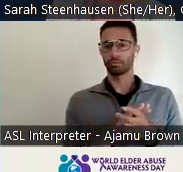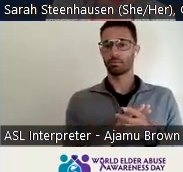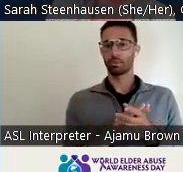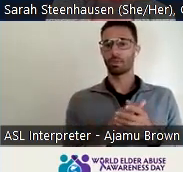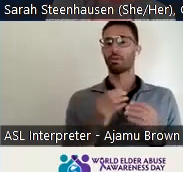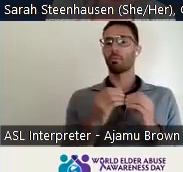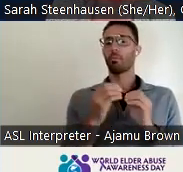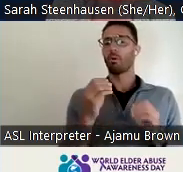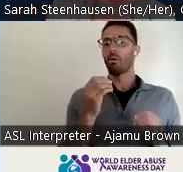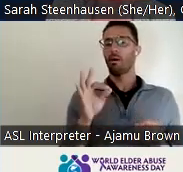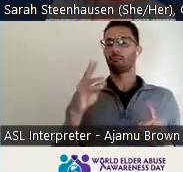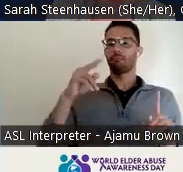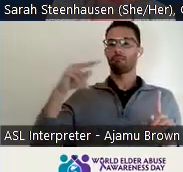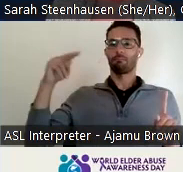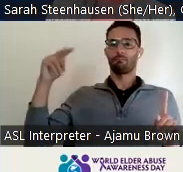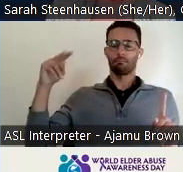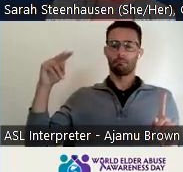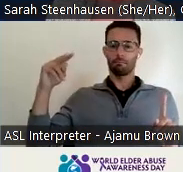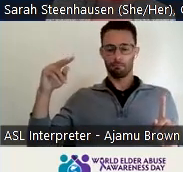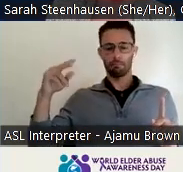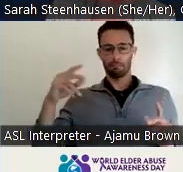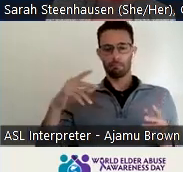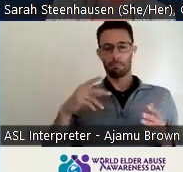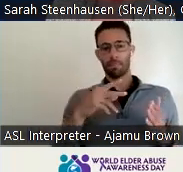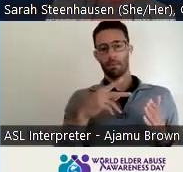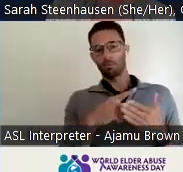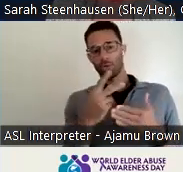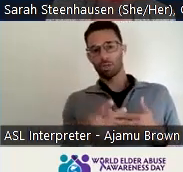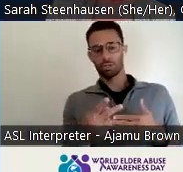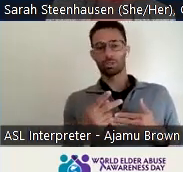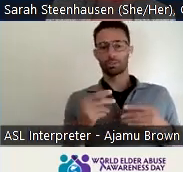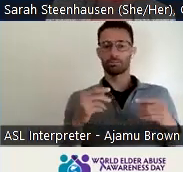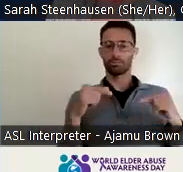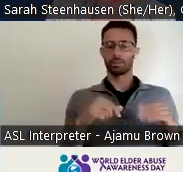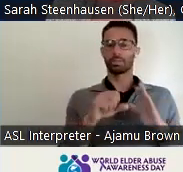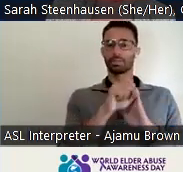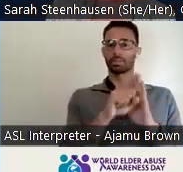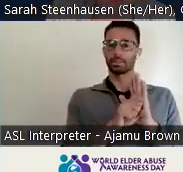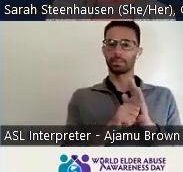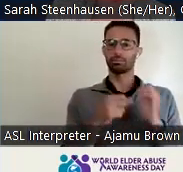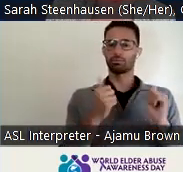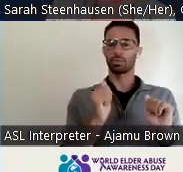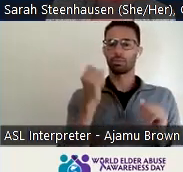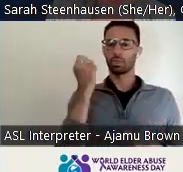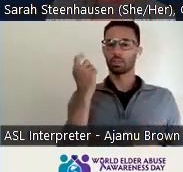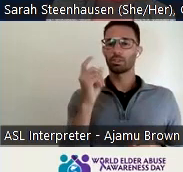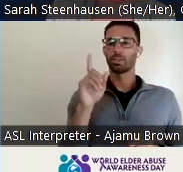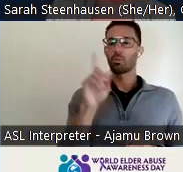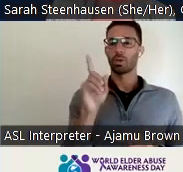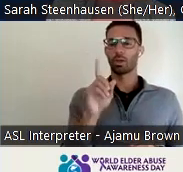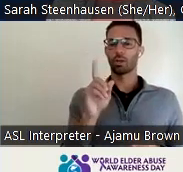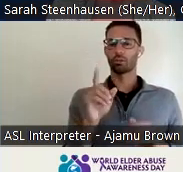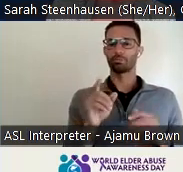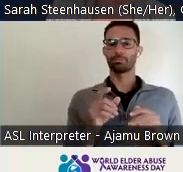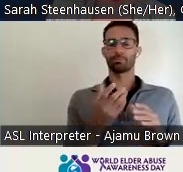overview, this is a project that the state is working on to understand where the gaps in the service delivery